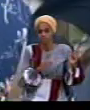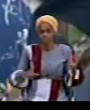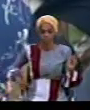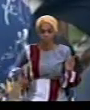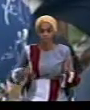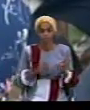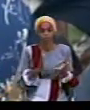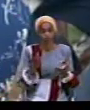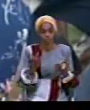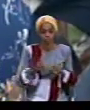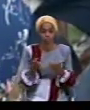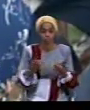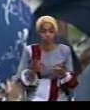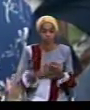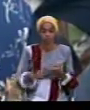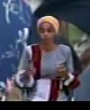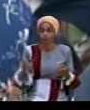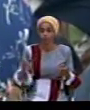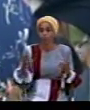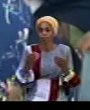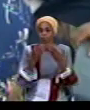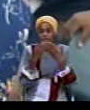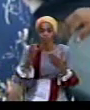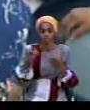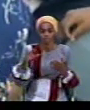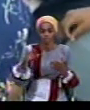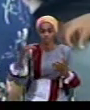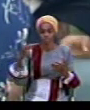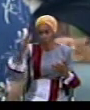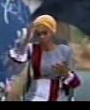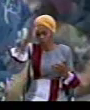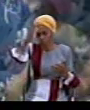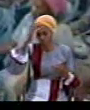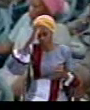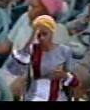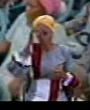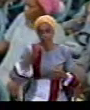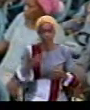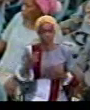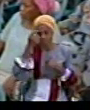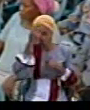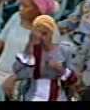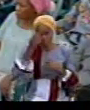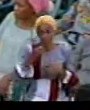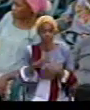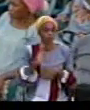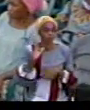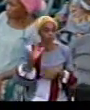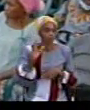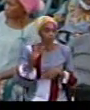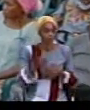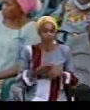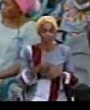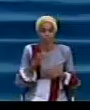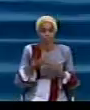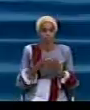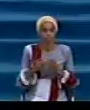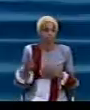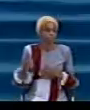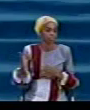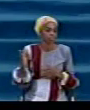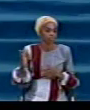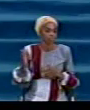to thank God on behalf of my father. He was sick for over 3 months. But in September Global Crusade, God did the